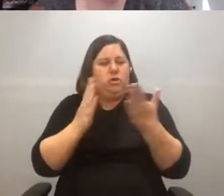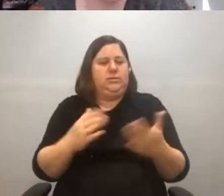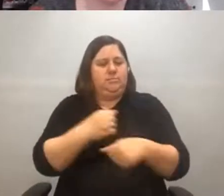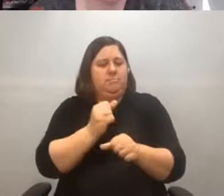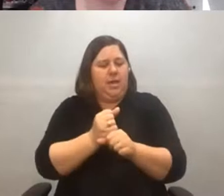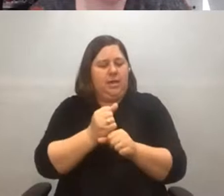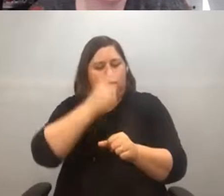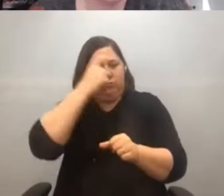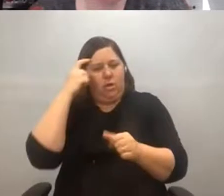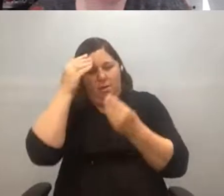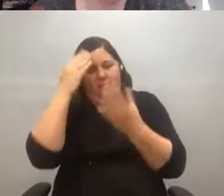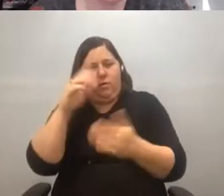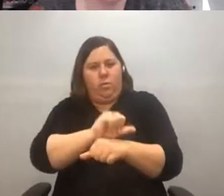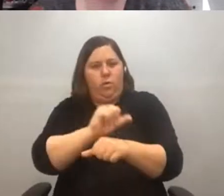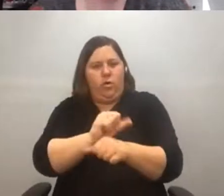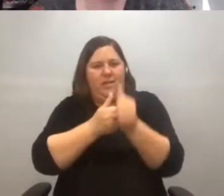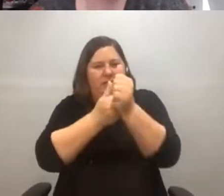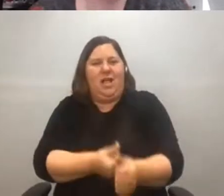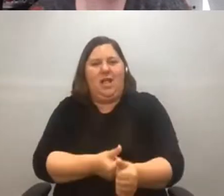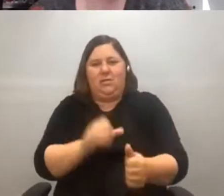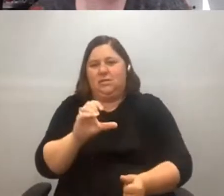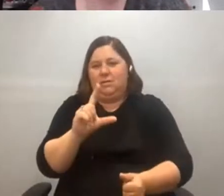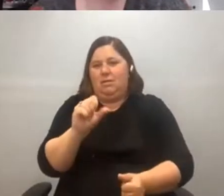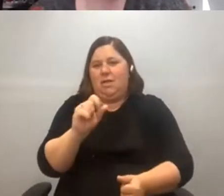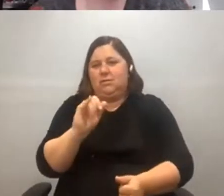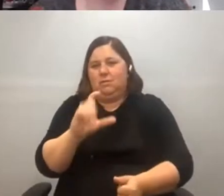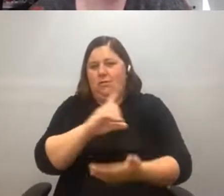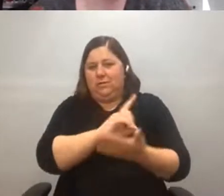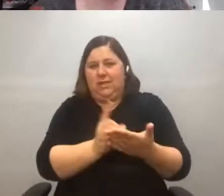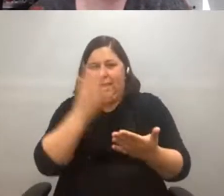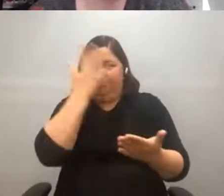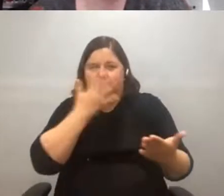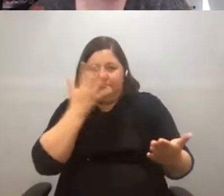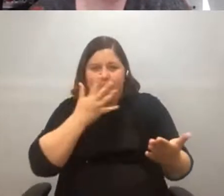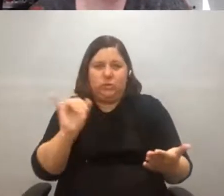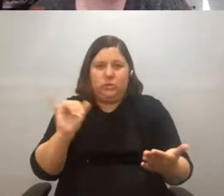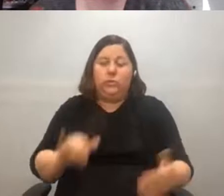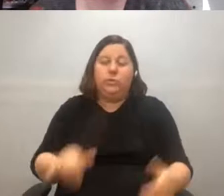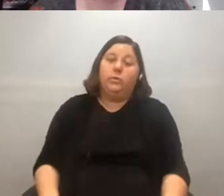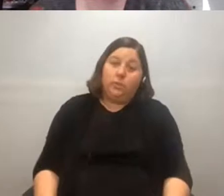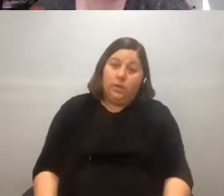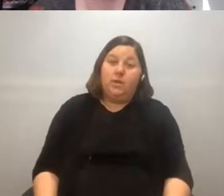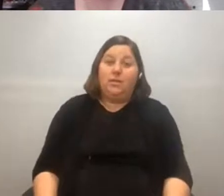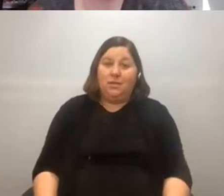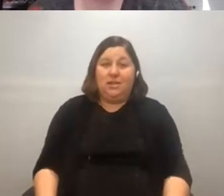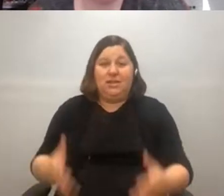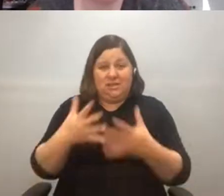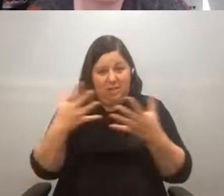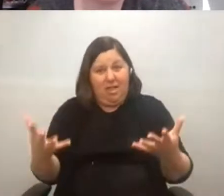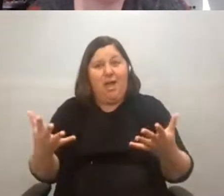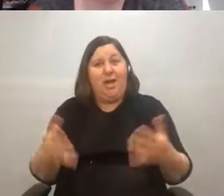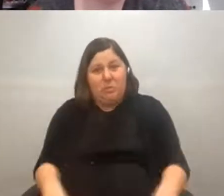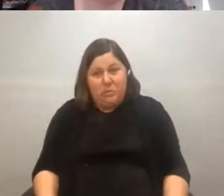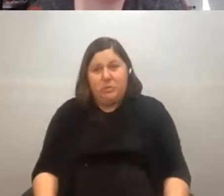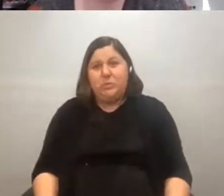um that also follows classical design aesthetics wow yeah it's a lot i